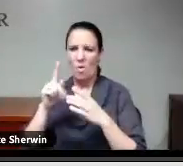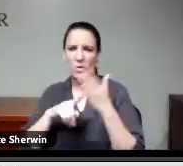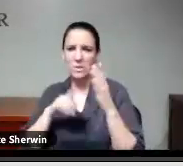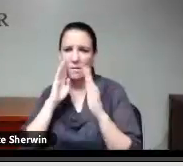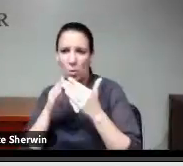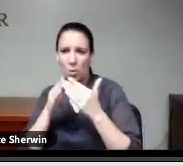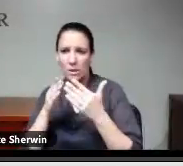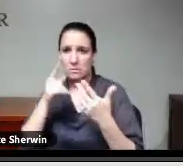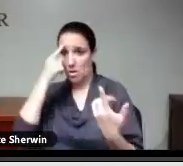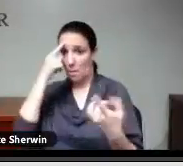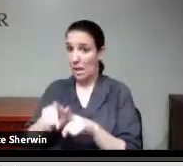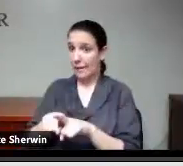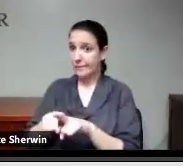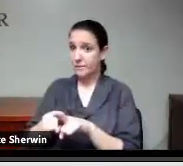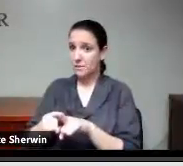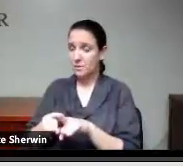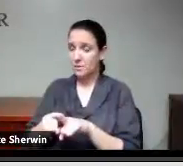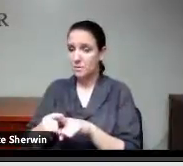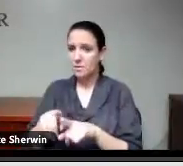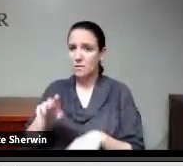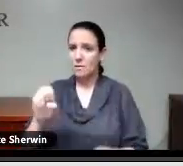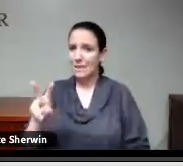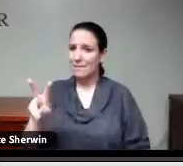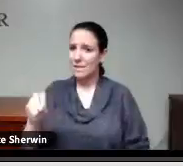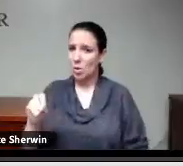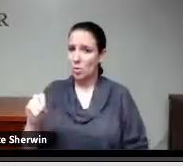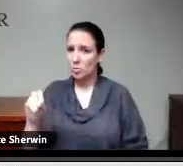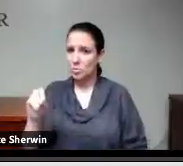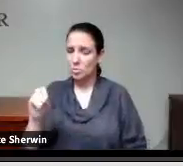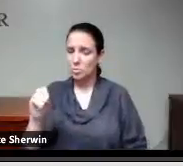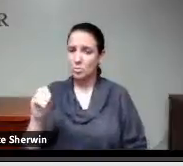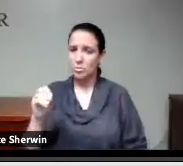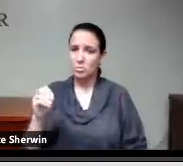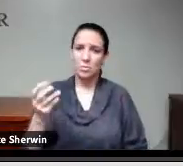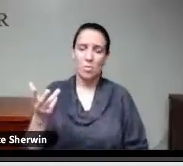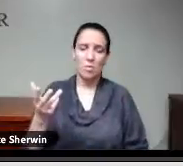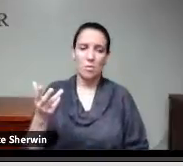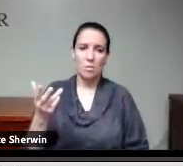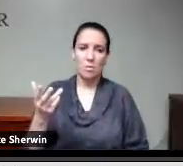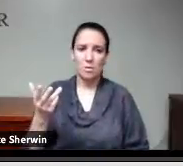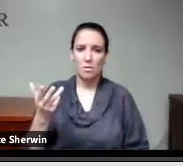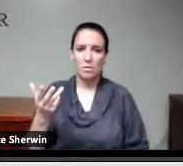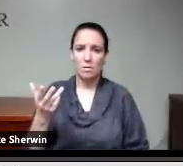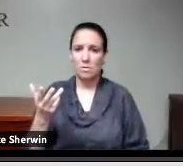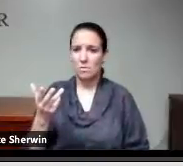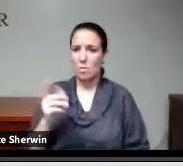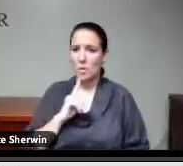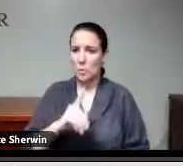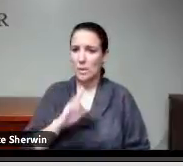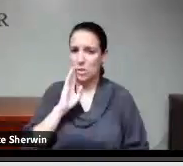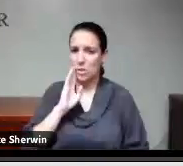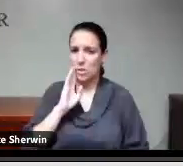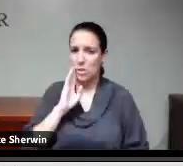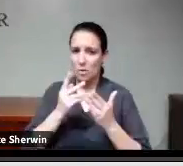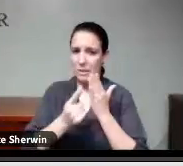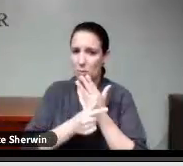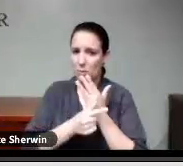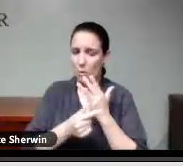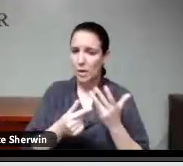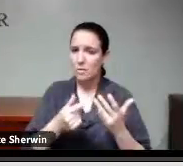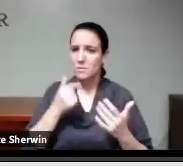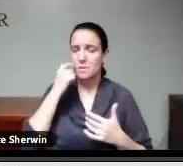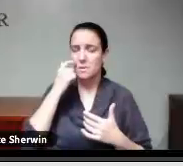compliance and EEO sorts of things? Or is it really focused on programs and services? And then how is it